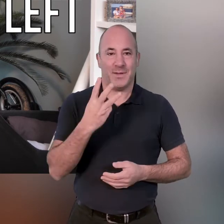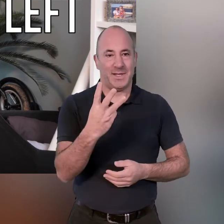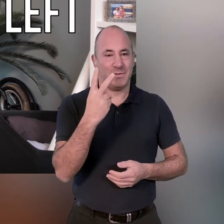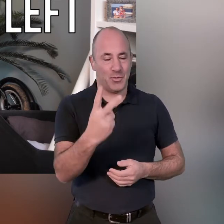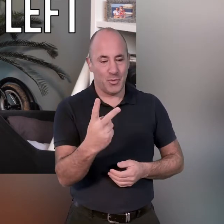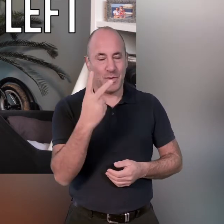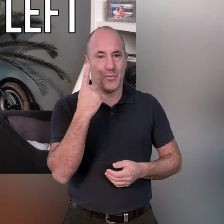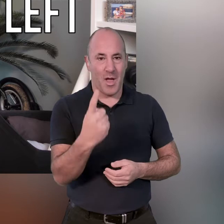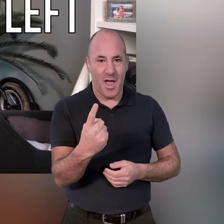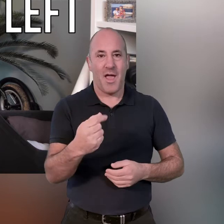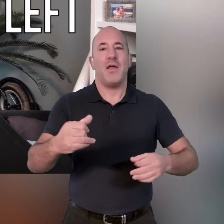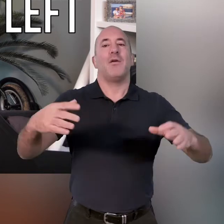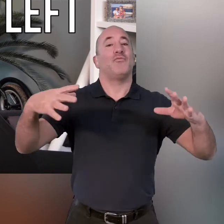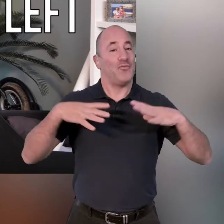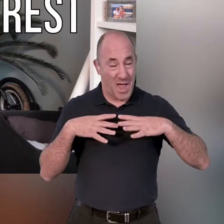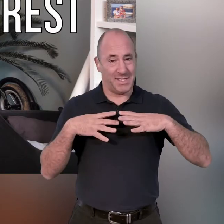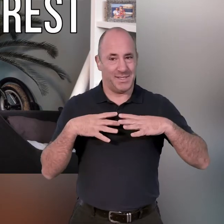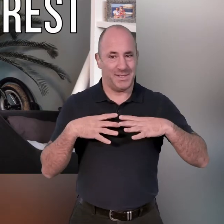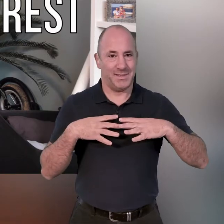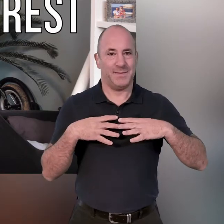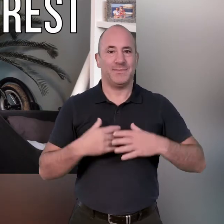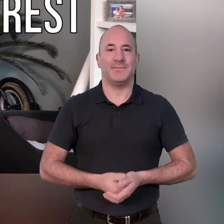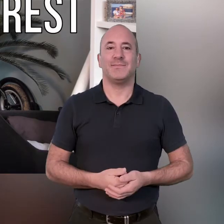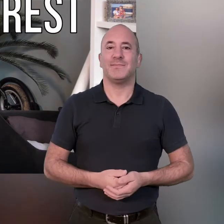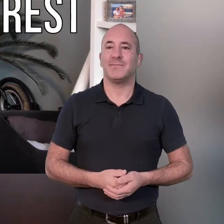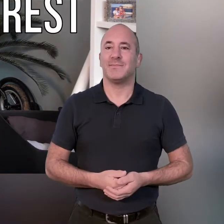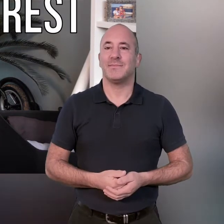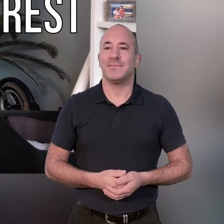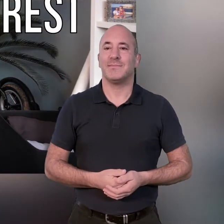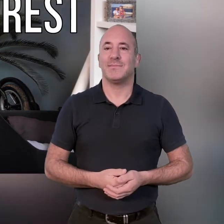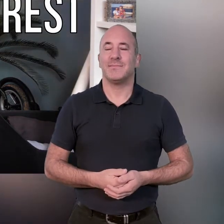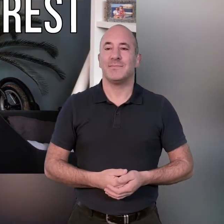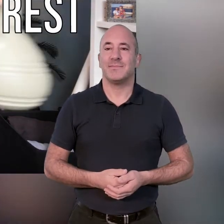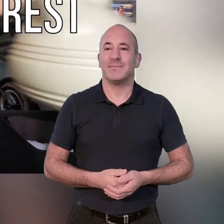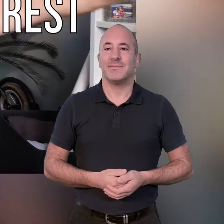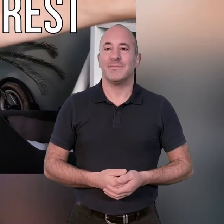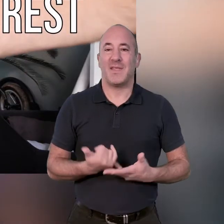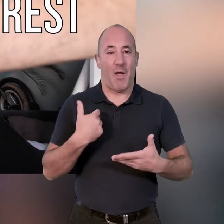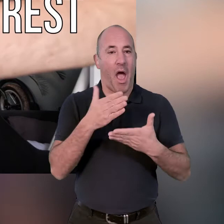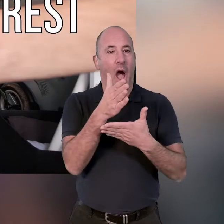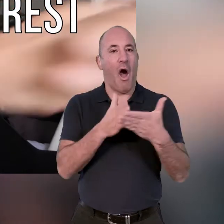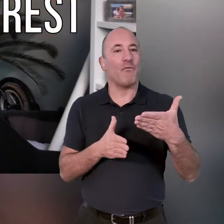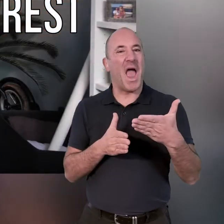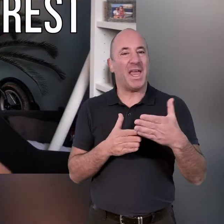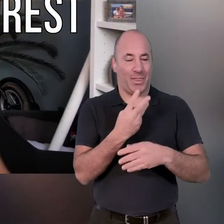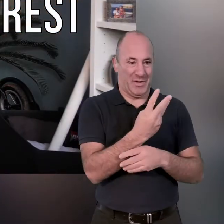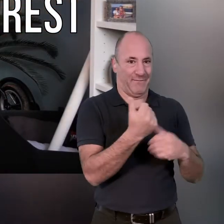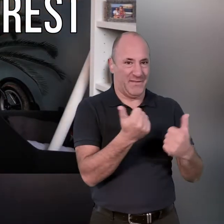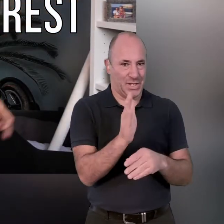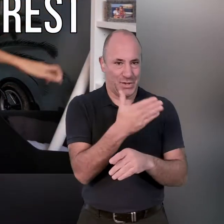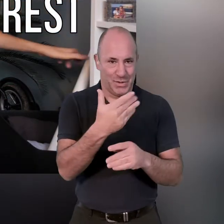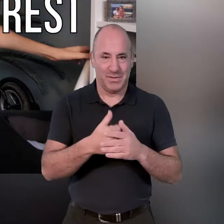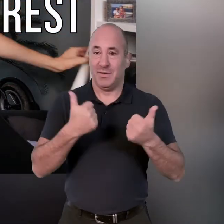3, 2, 1, resting there. Now, I think halfway through the session is a good